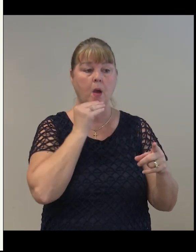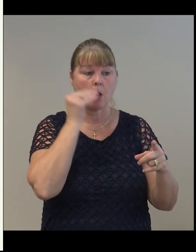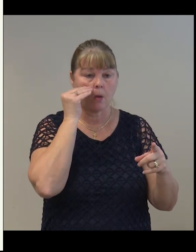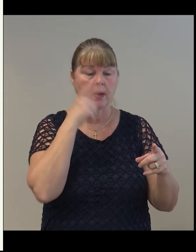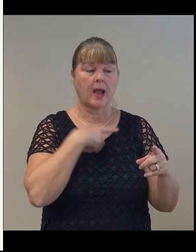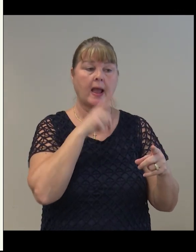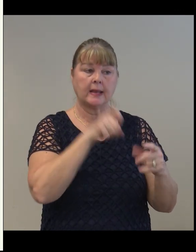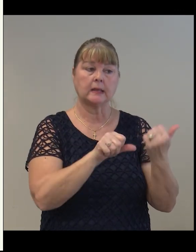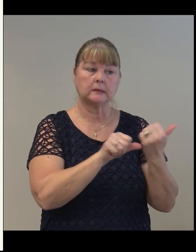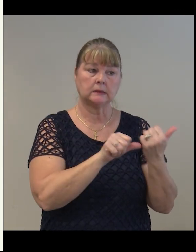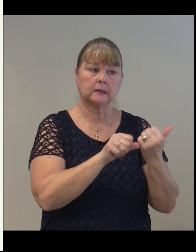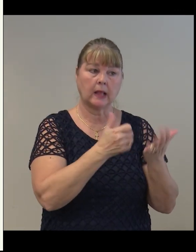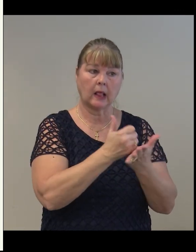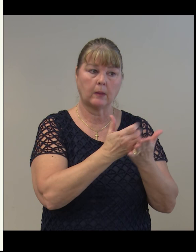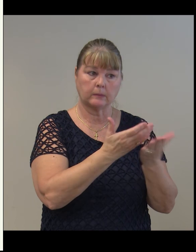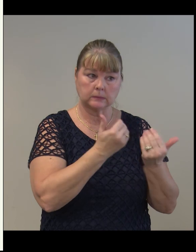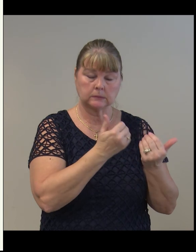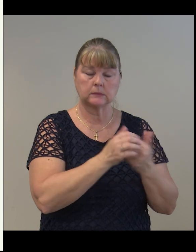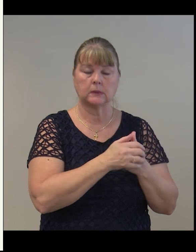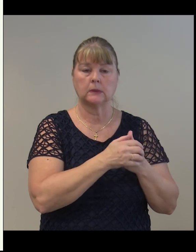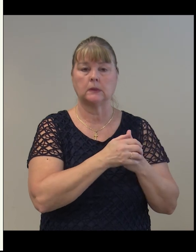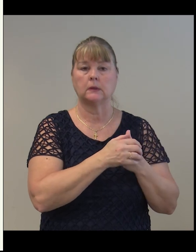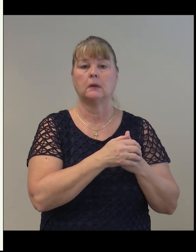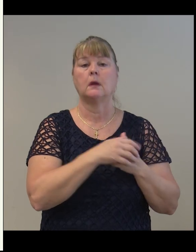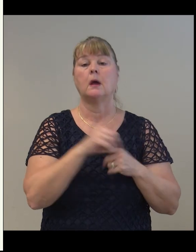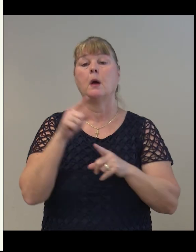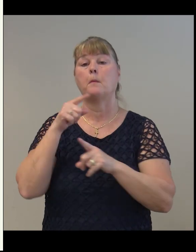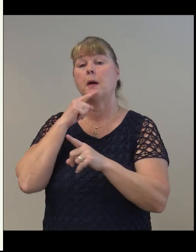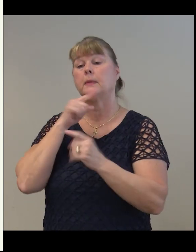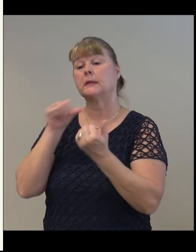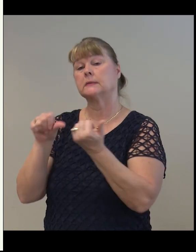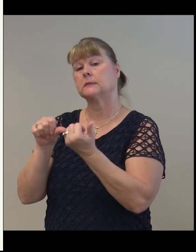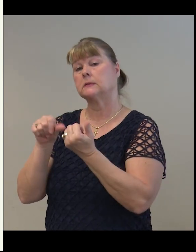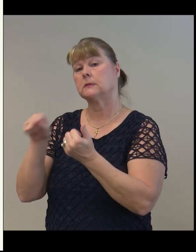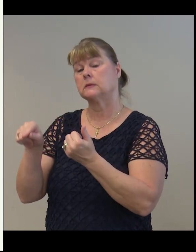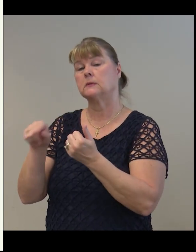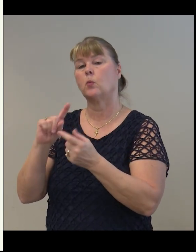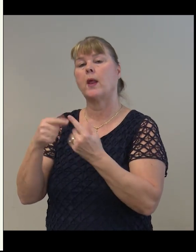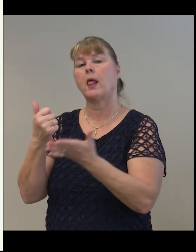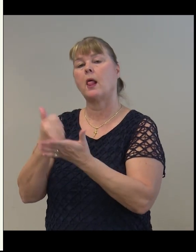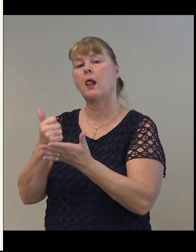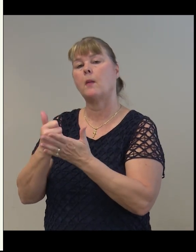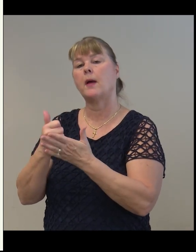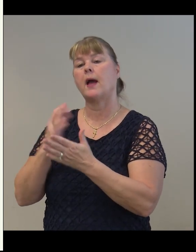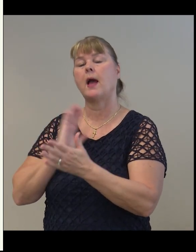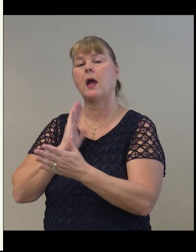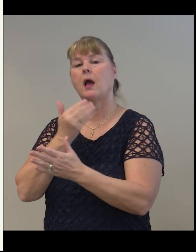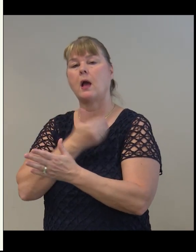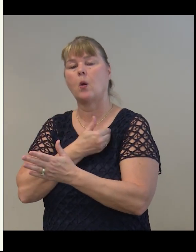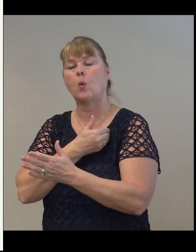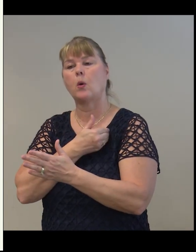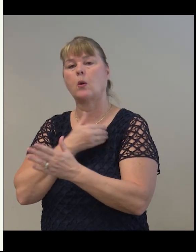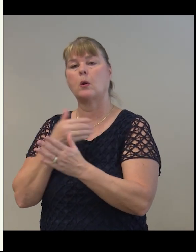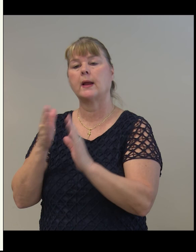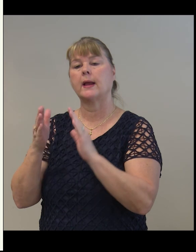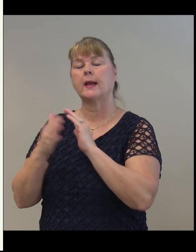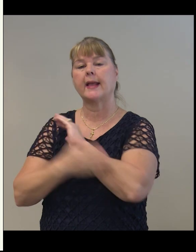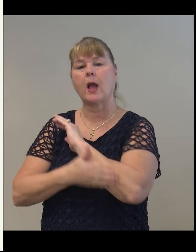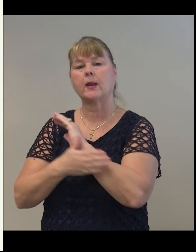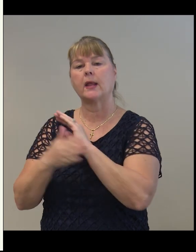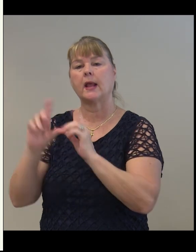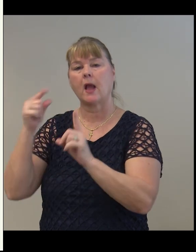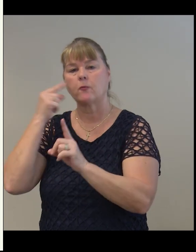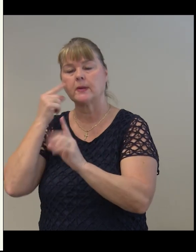happened to my home and I need some extra assistance. Public assistance is what helps our